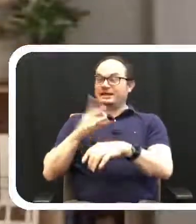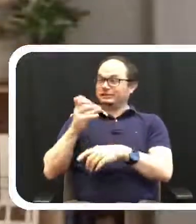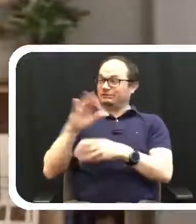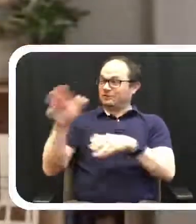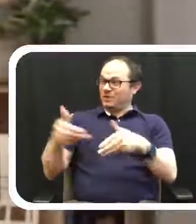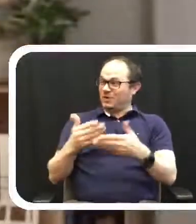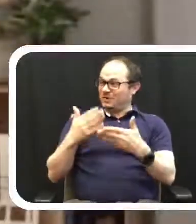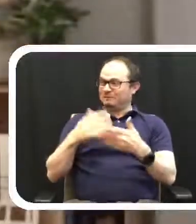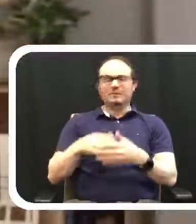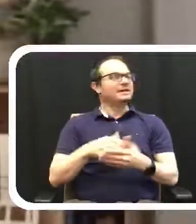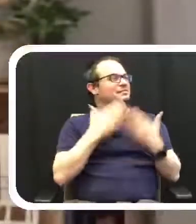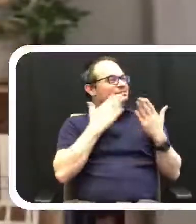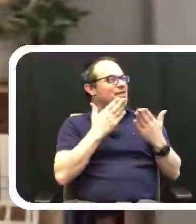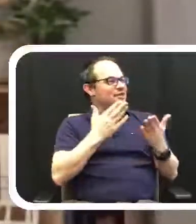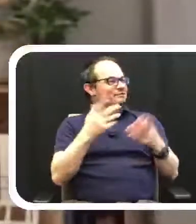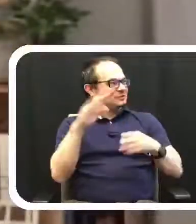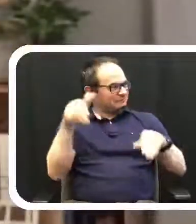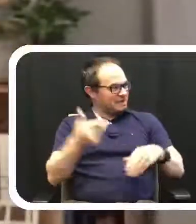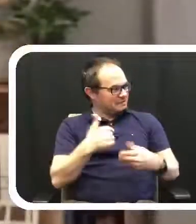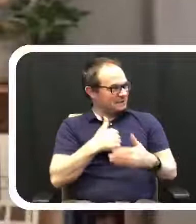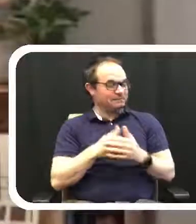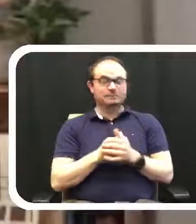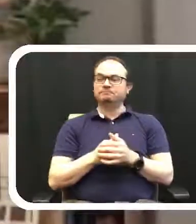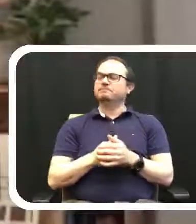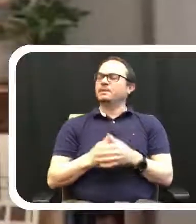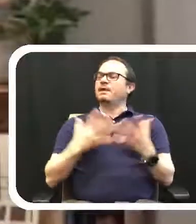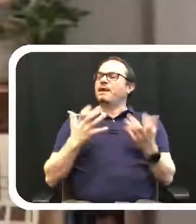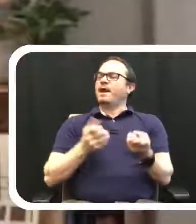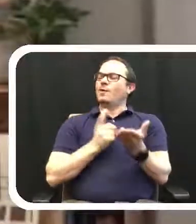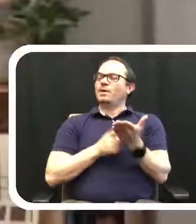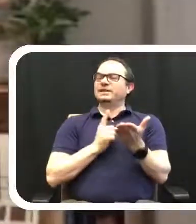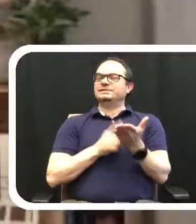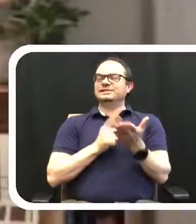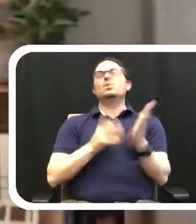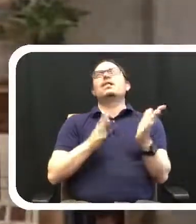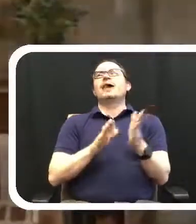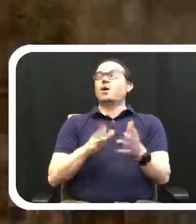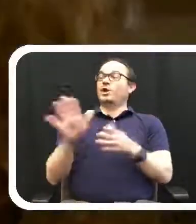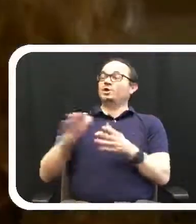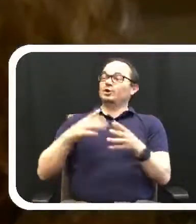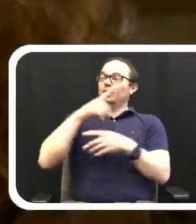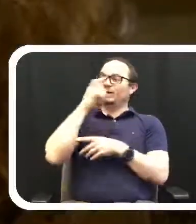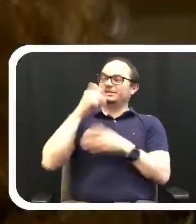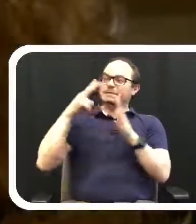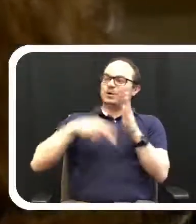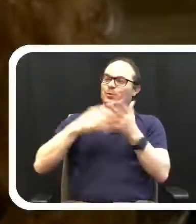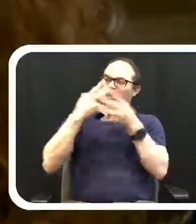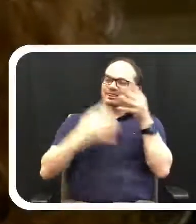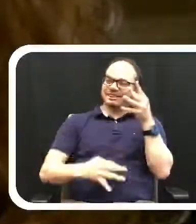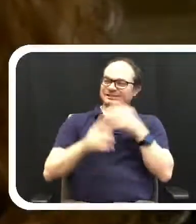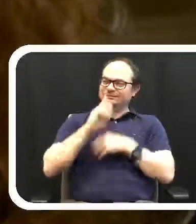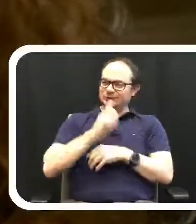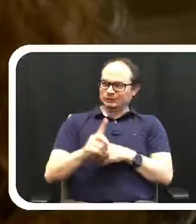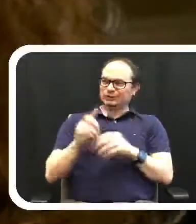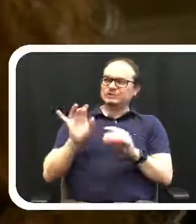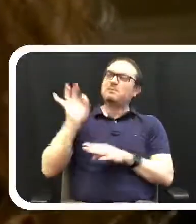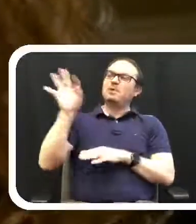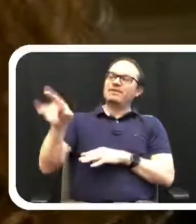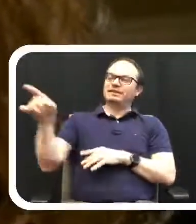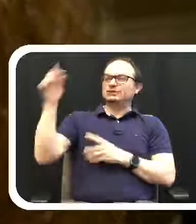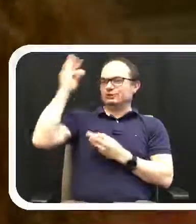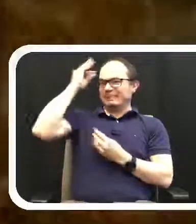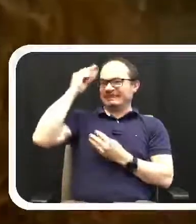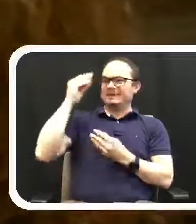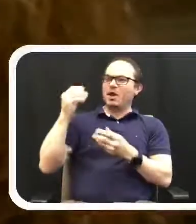here. Thanks for having me. Okay, I want to talk about, I want to get your summer reading list for sure. So I want to just put that out there so you can